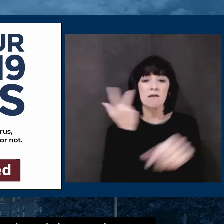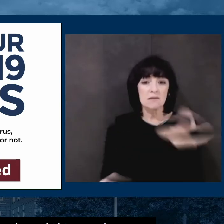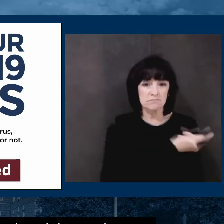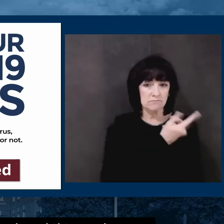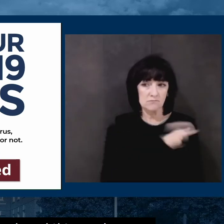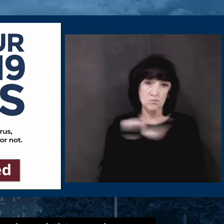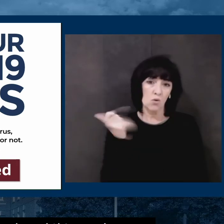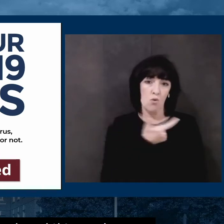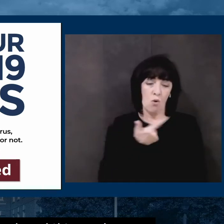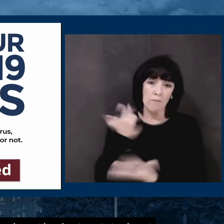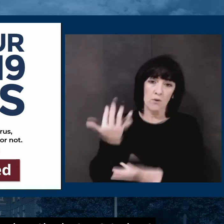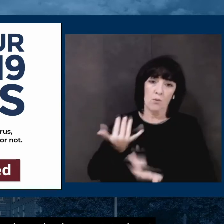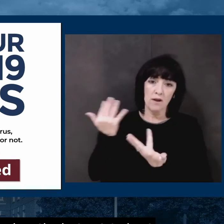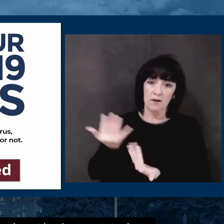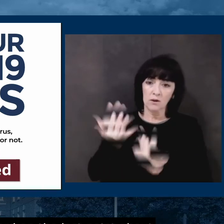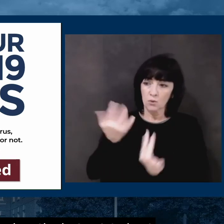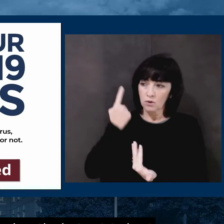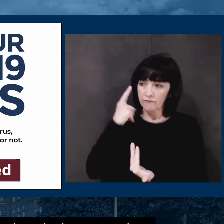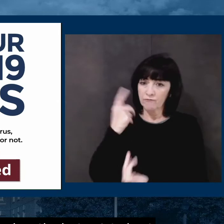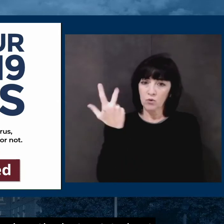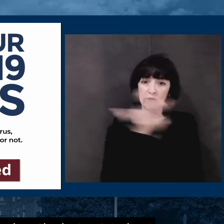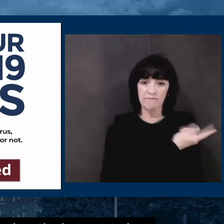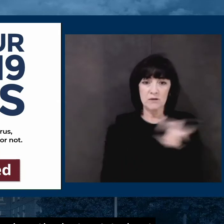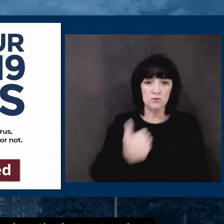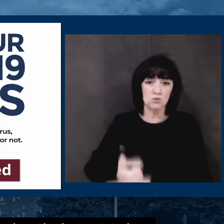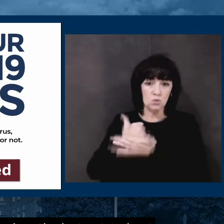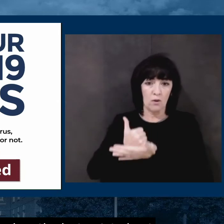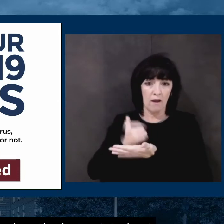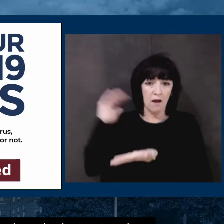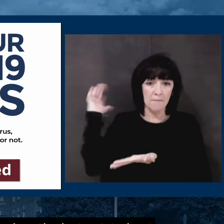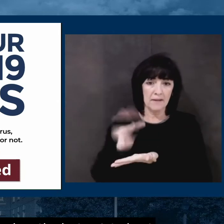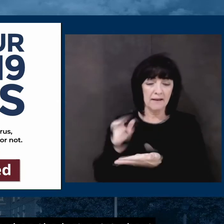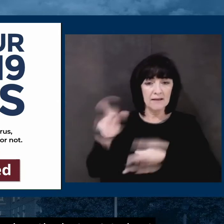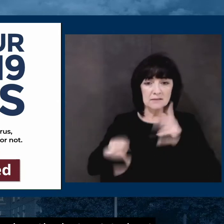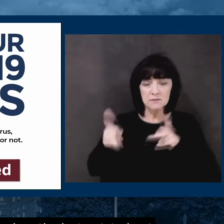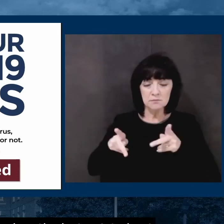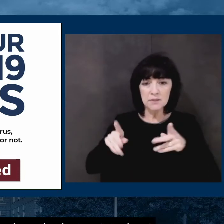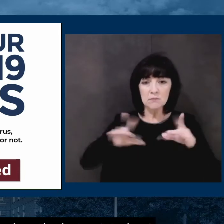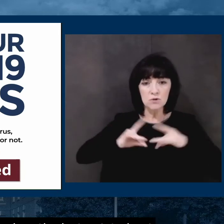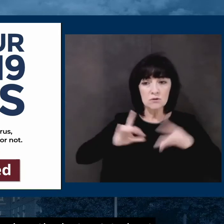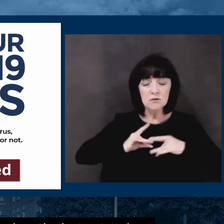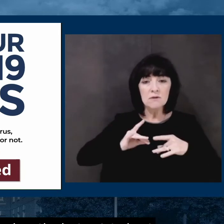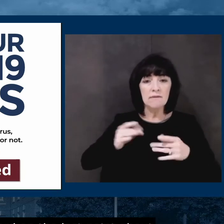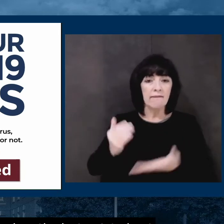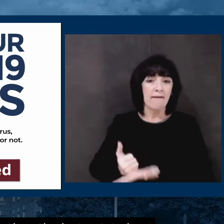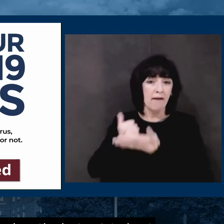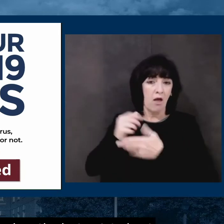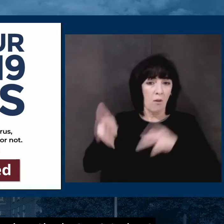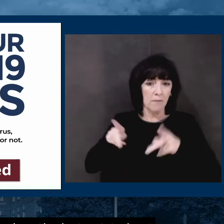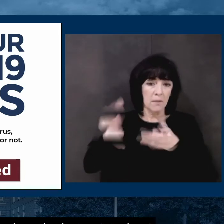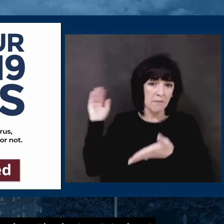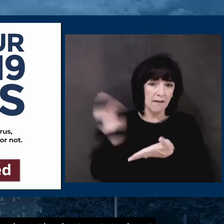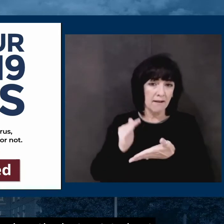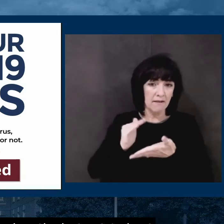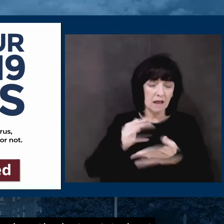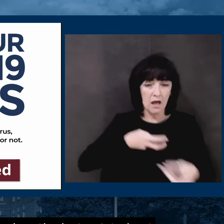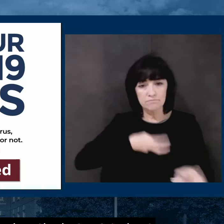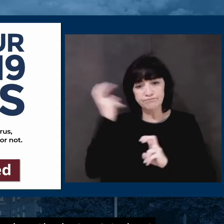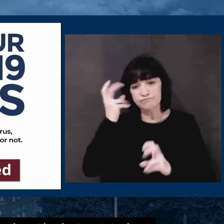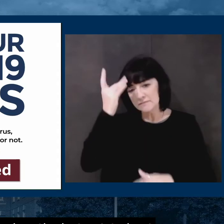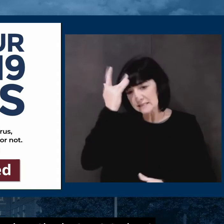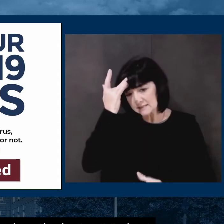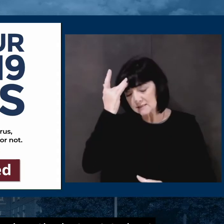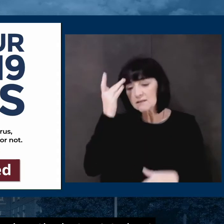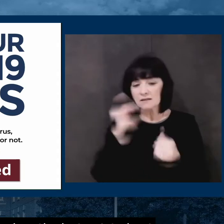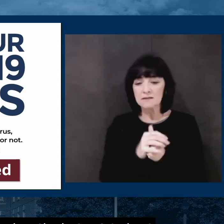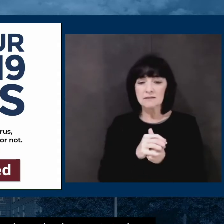vaccine, the speed on which it was developed. Dr. Fauci from NIH